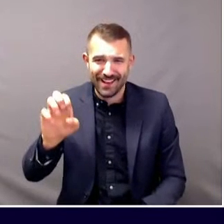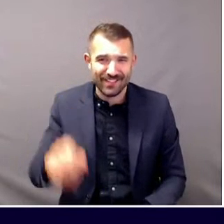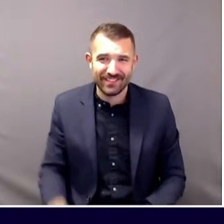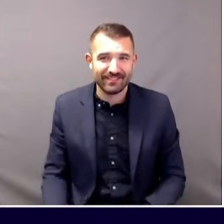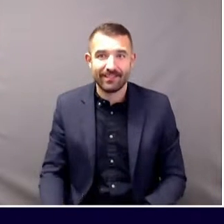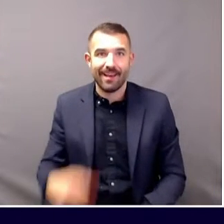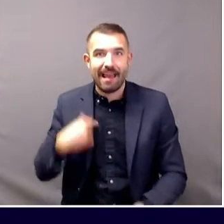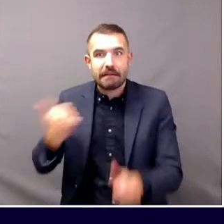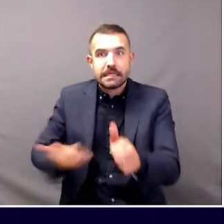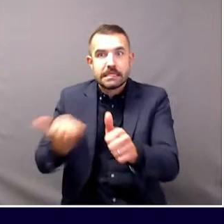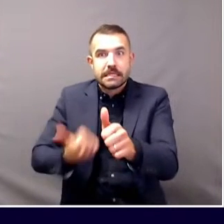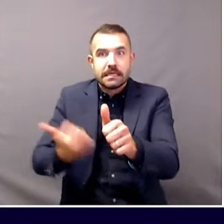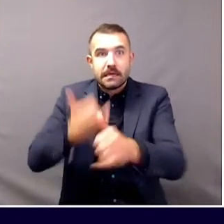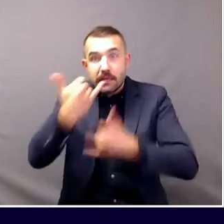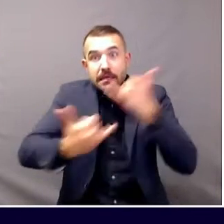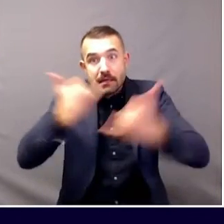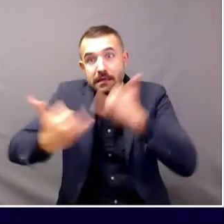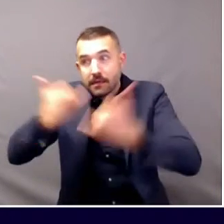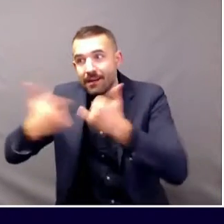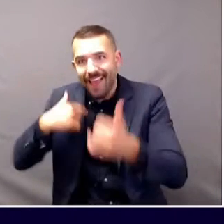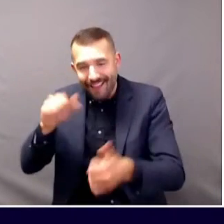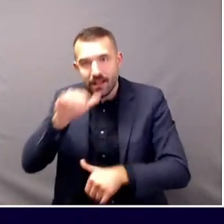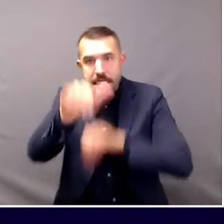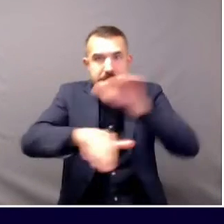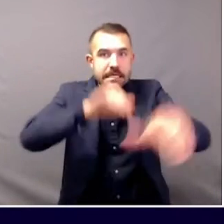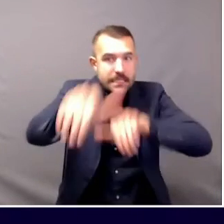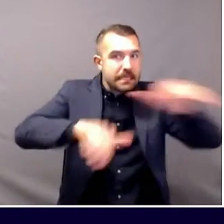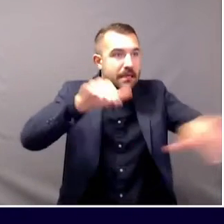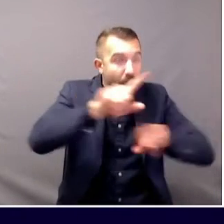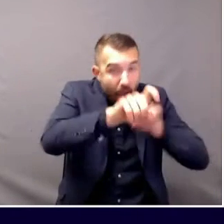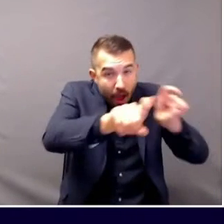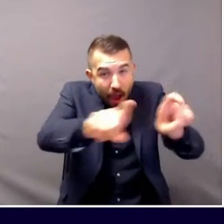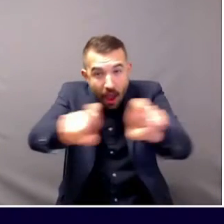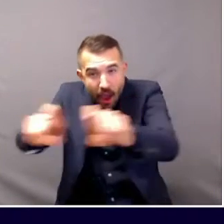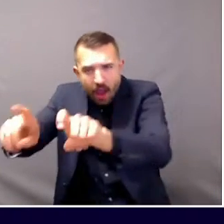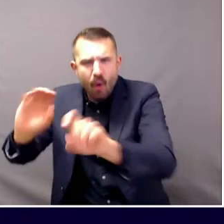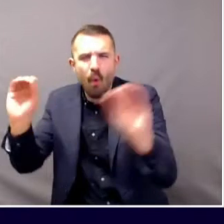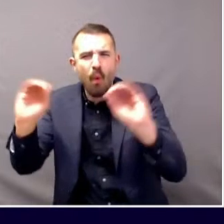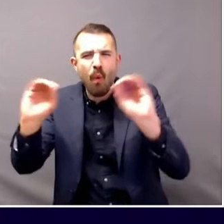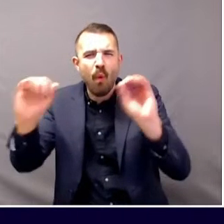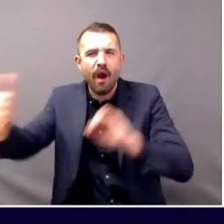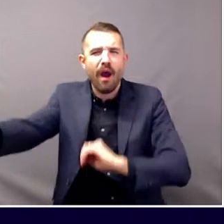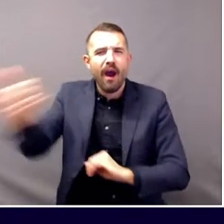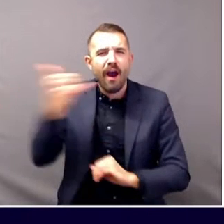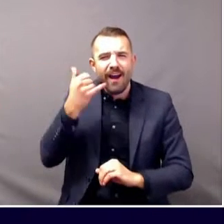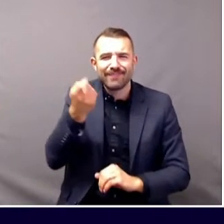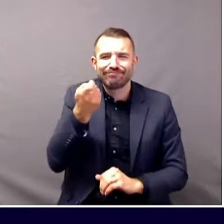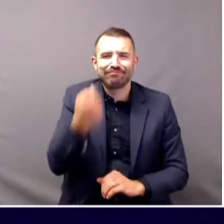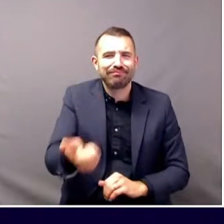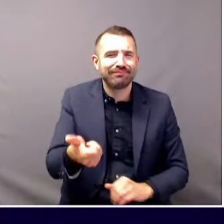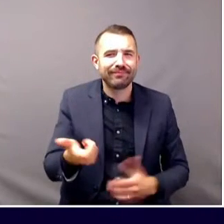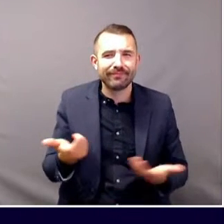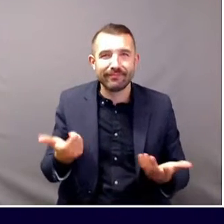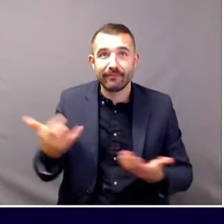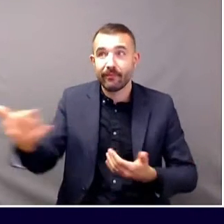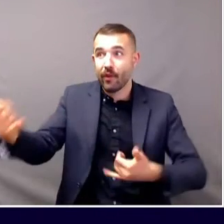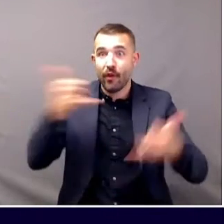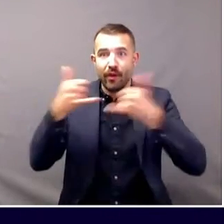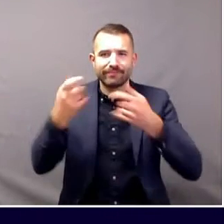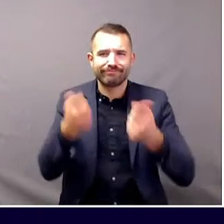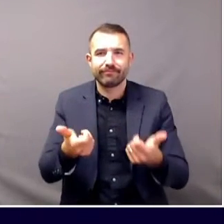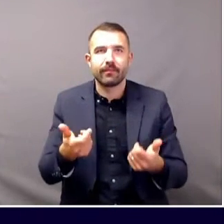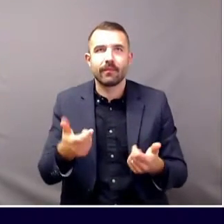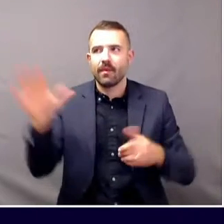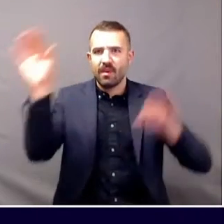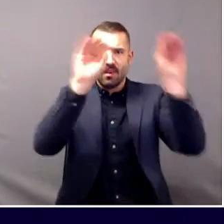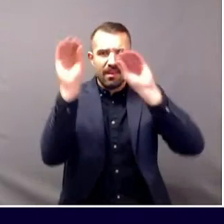for patterns where we see people who have been in the same place. That triggers what we then use as the threshold